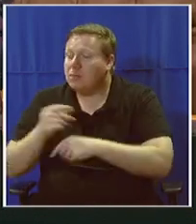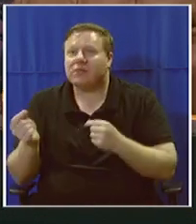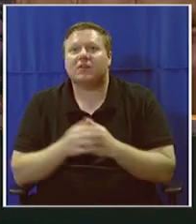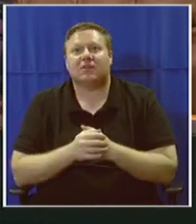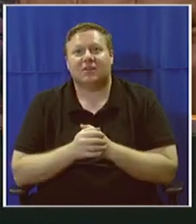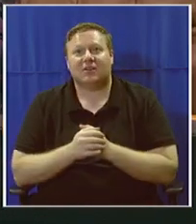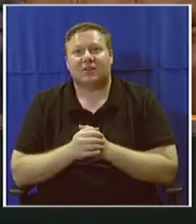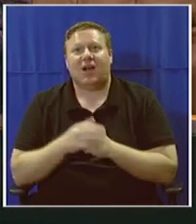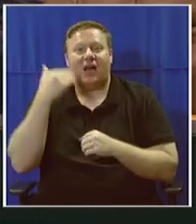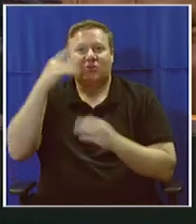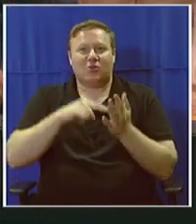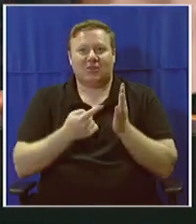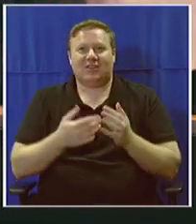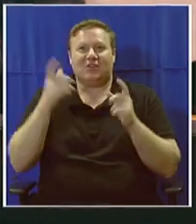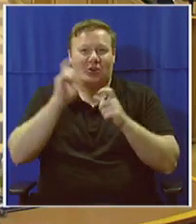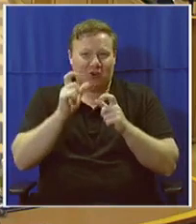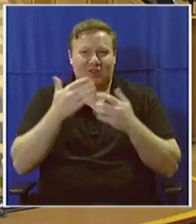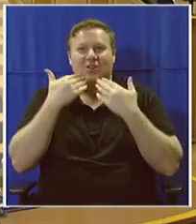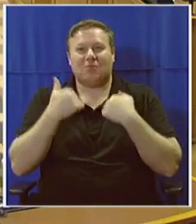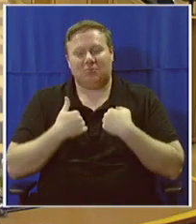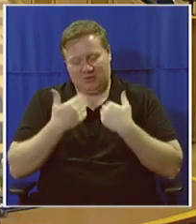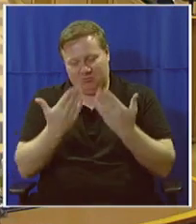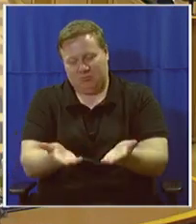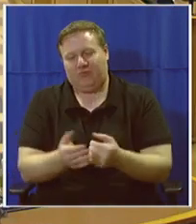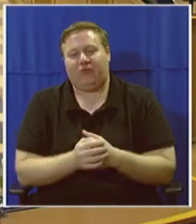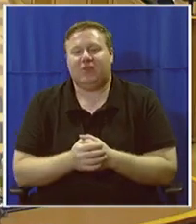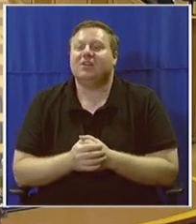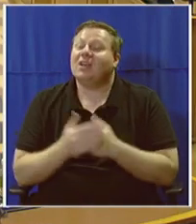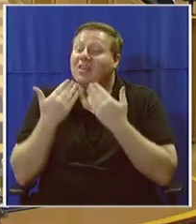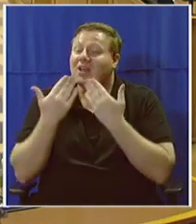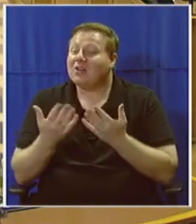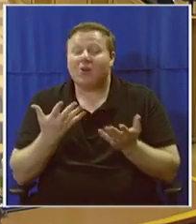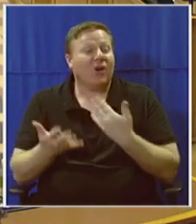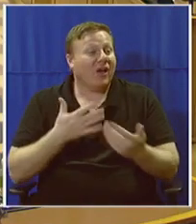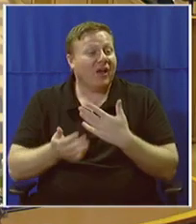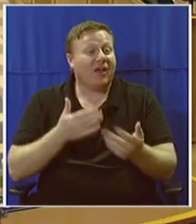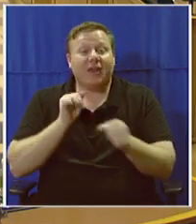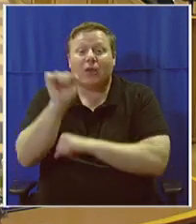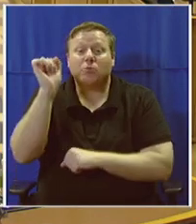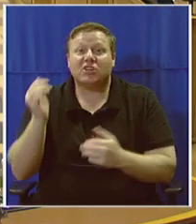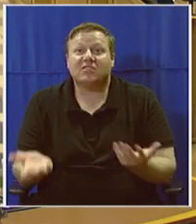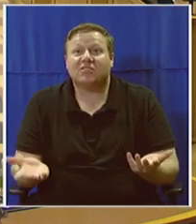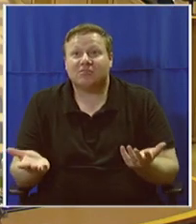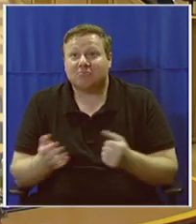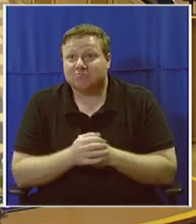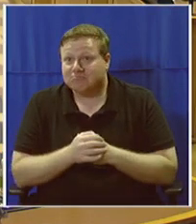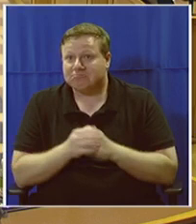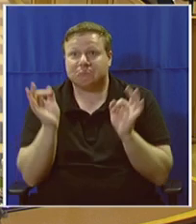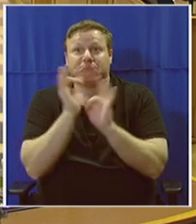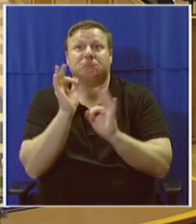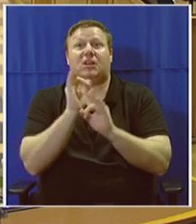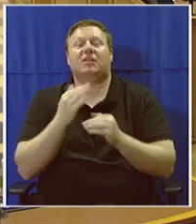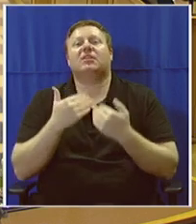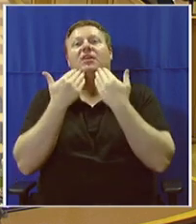highest. We congratulate. So move. Thank you. Any objection to the motion? None, thank